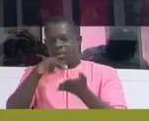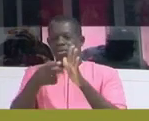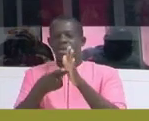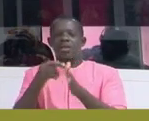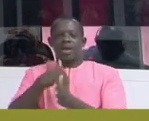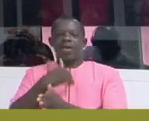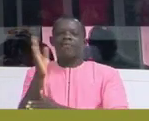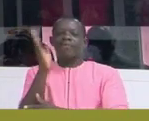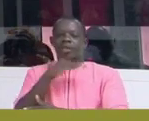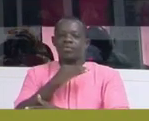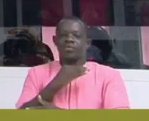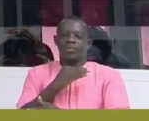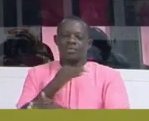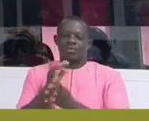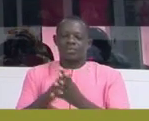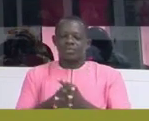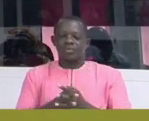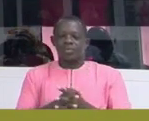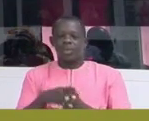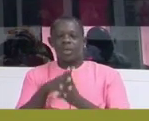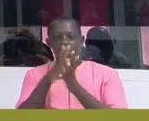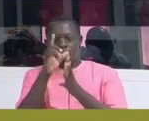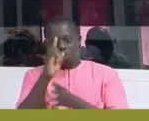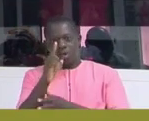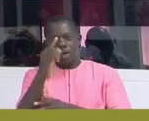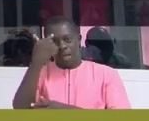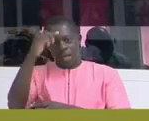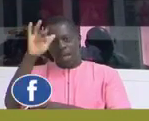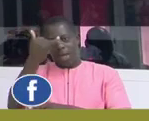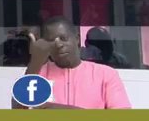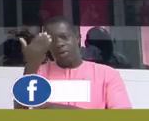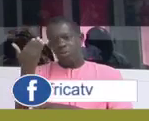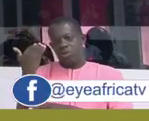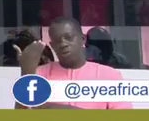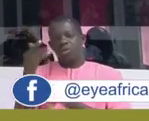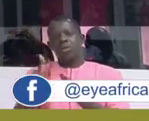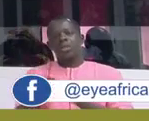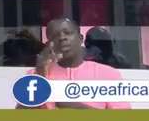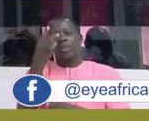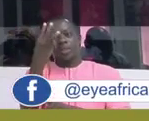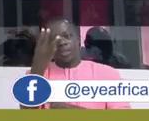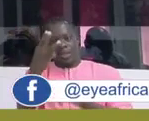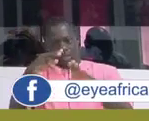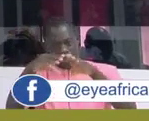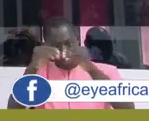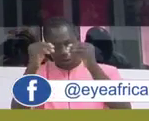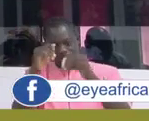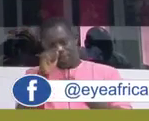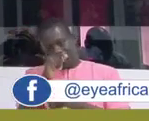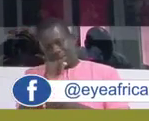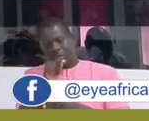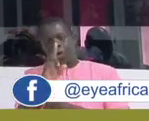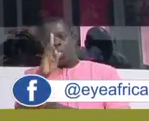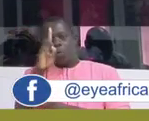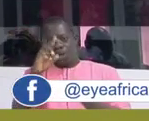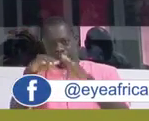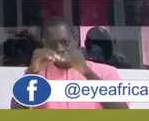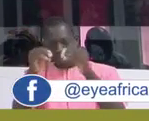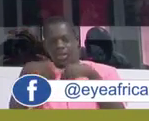that, it will be a lie. But the agreement was that the